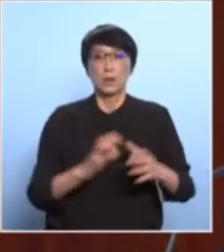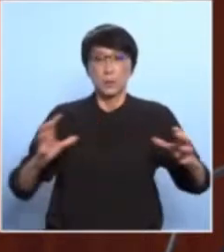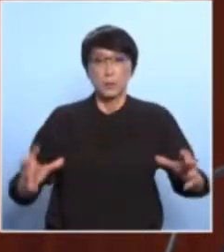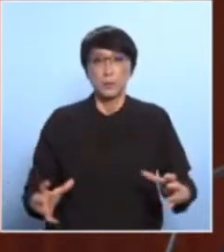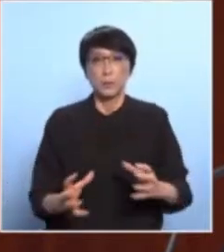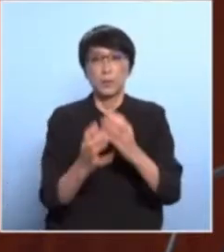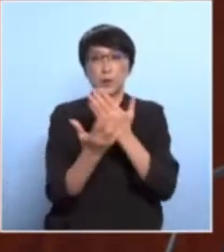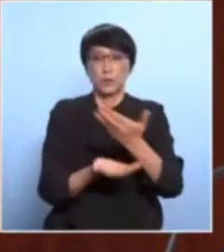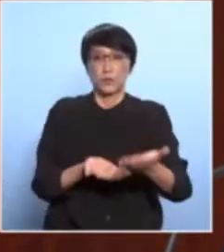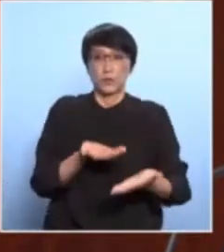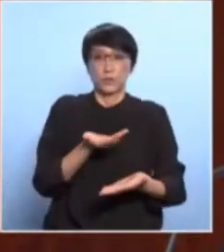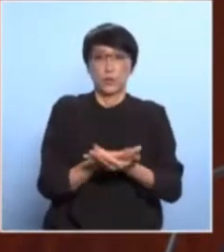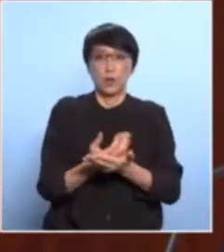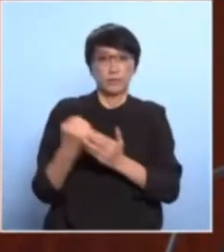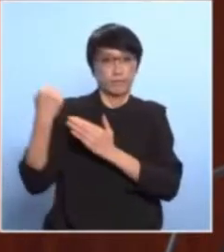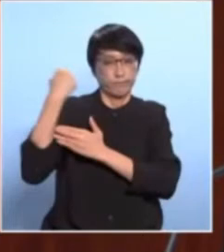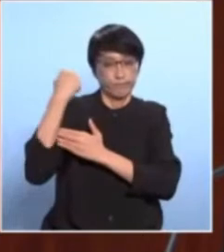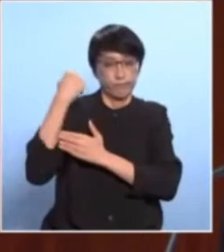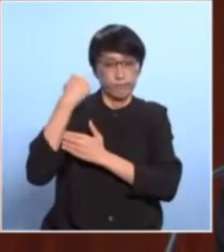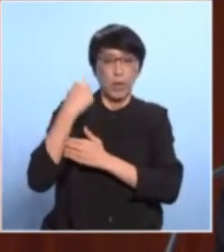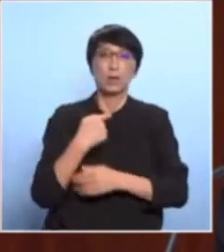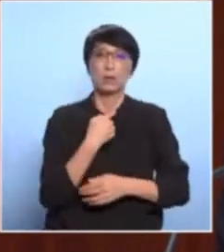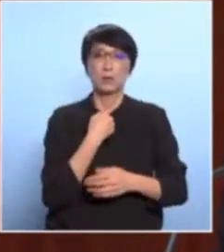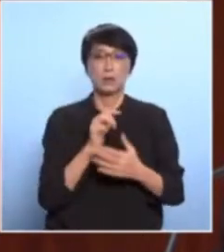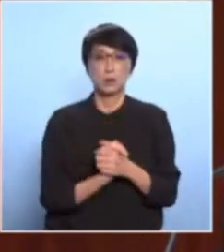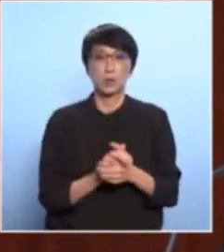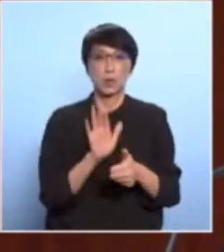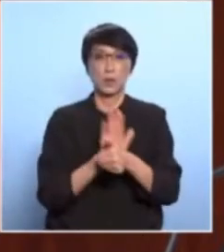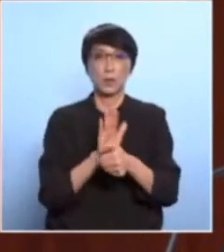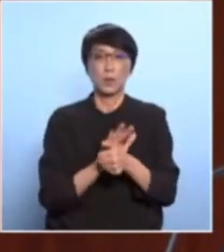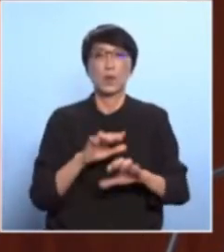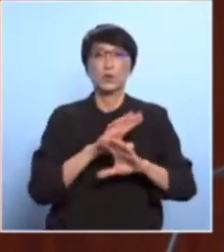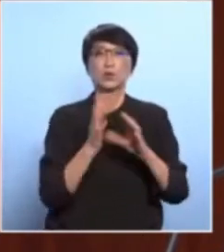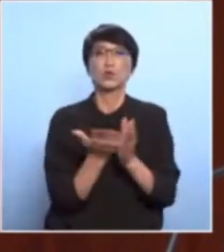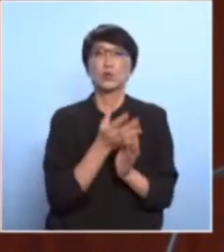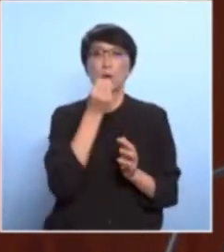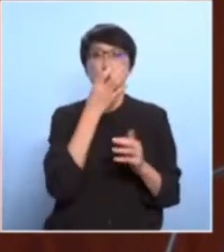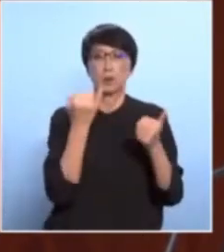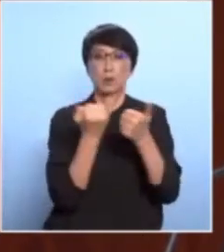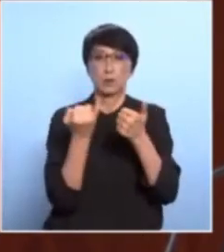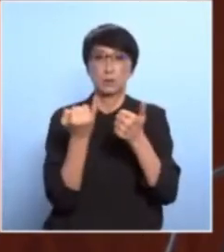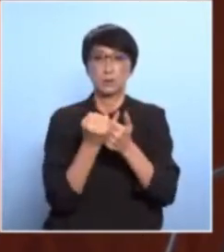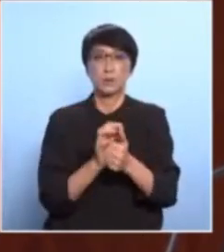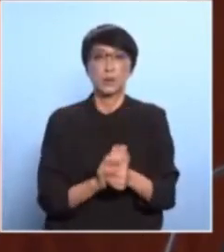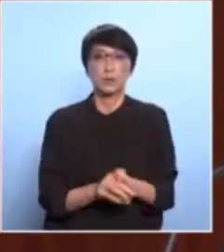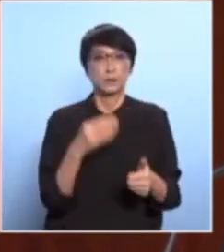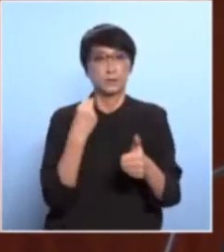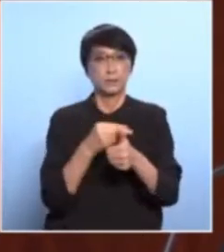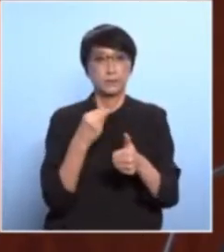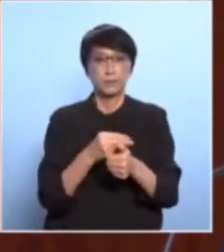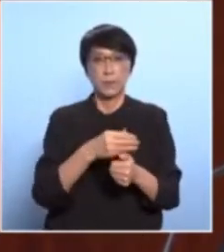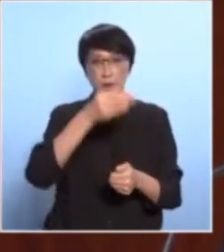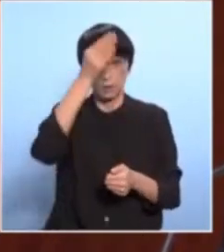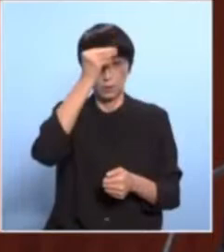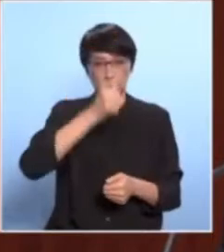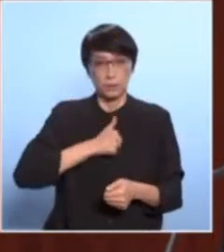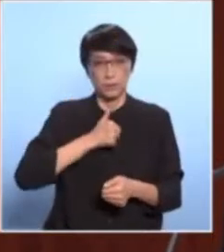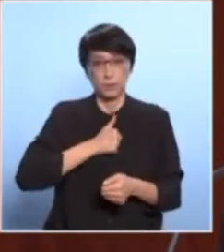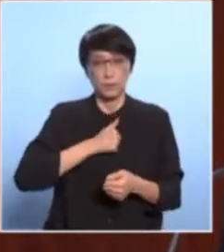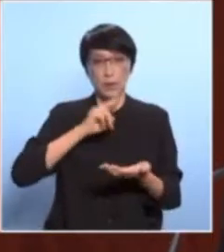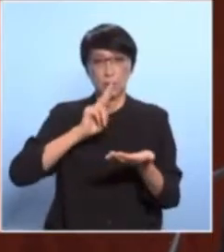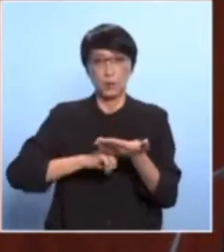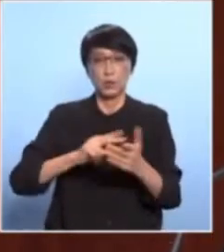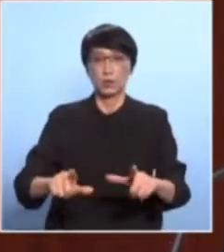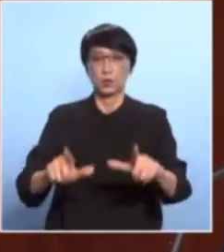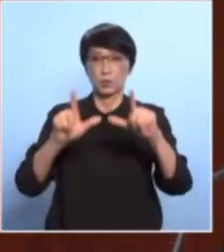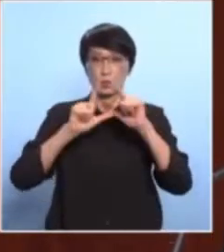and make contributions to building an even better Hong Kong and advancing national rejuvenation. To help students cultivate the spirit underscored